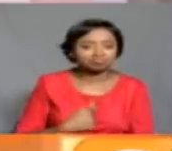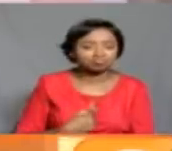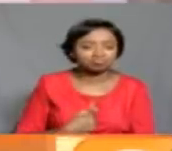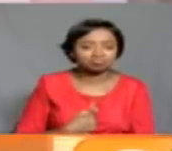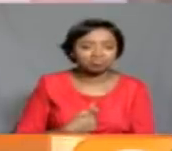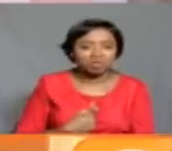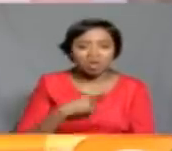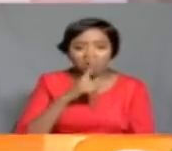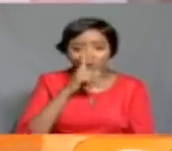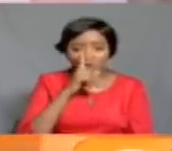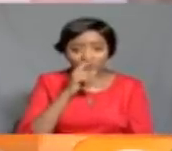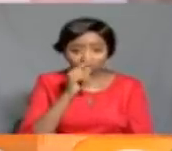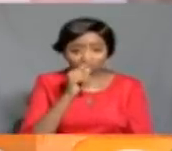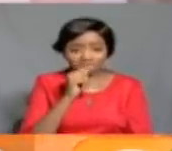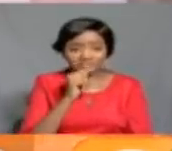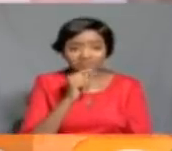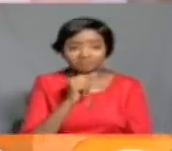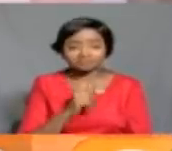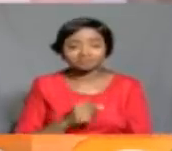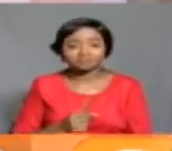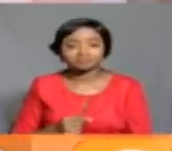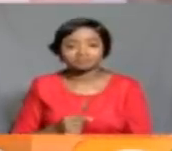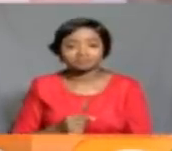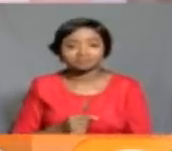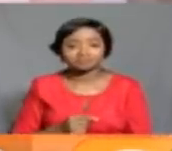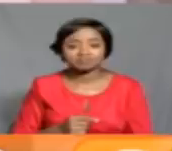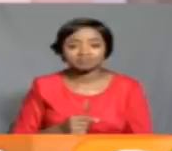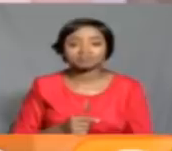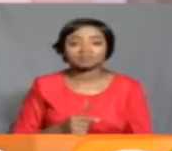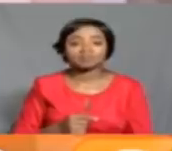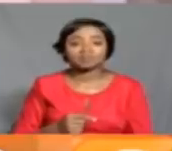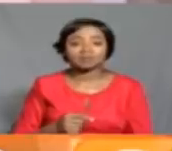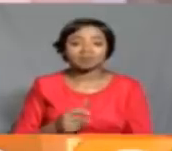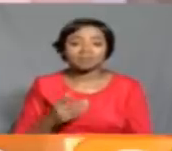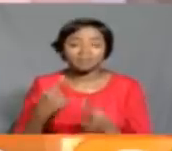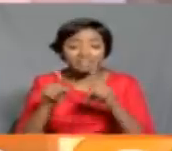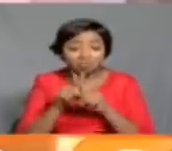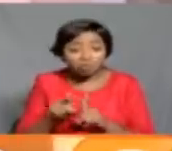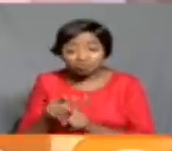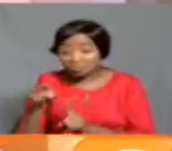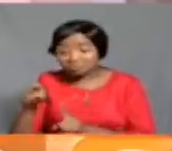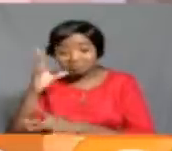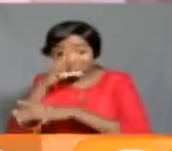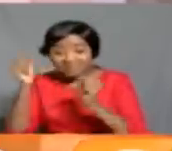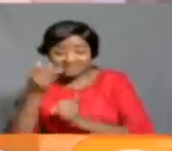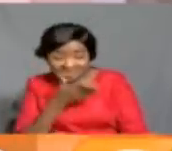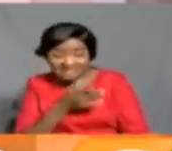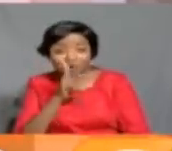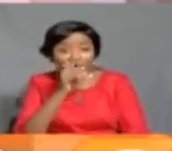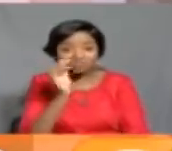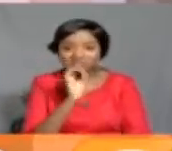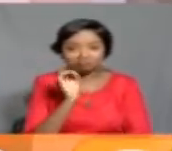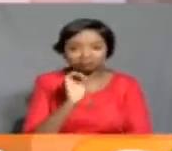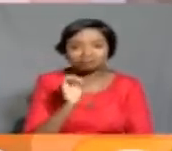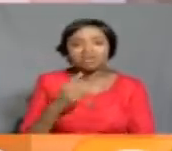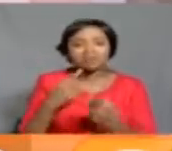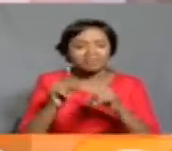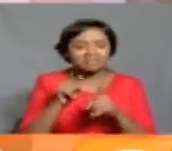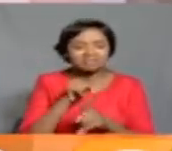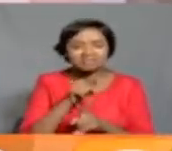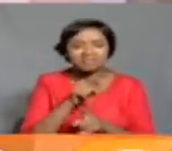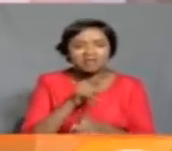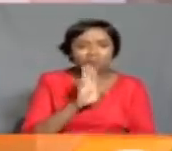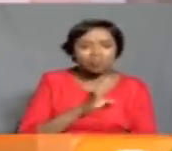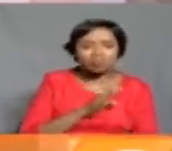on Twitter, very categorical on Twitter. Now that the president is not on Twitter either, by the way, talked about what happened or